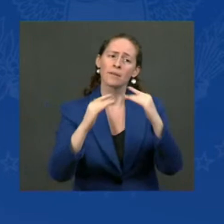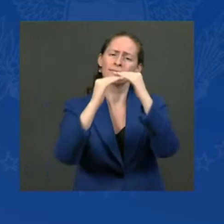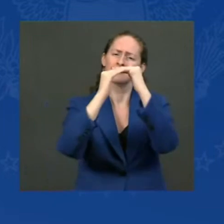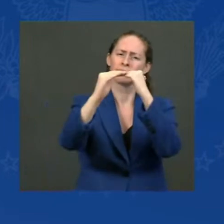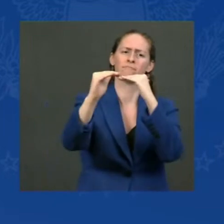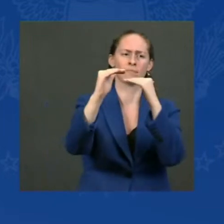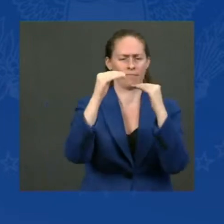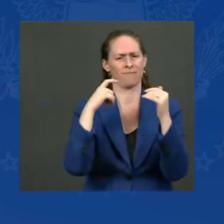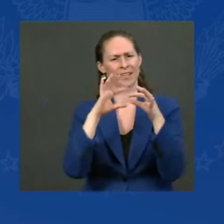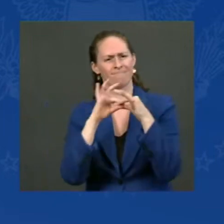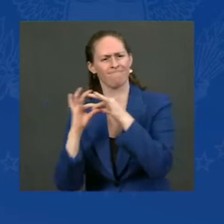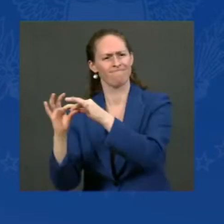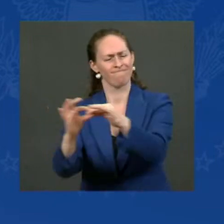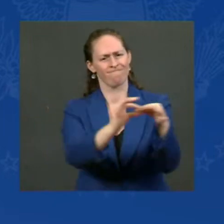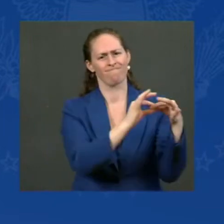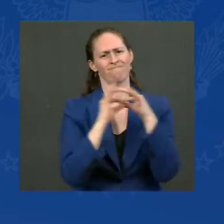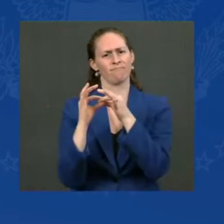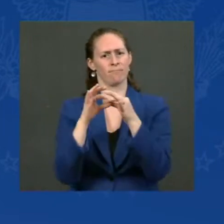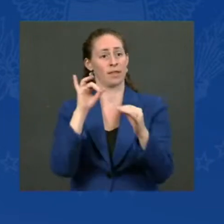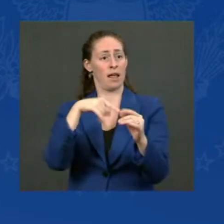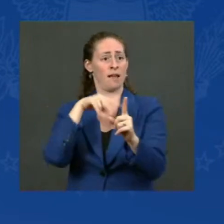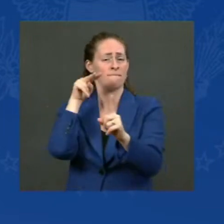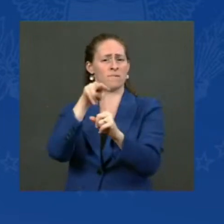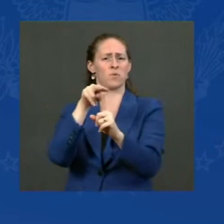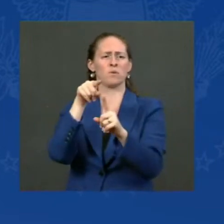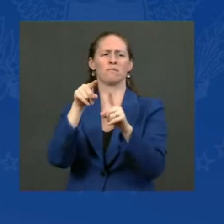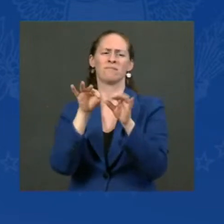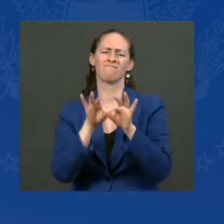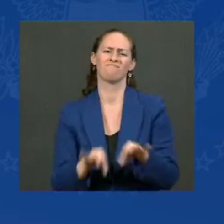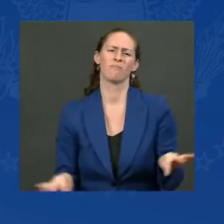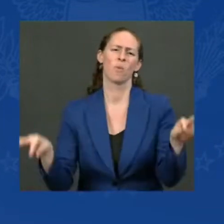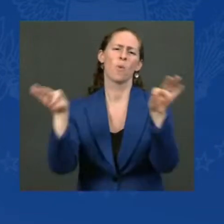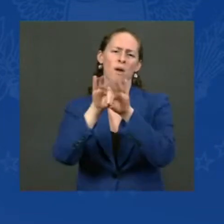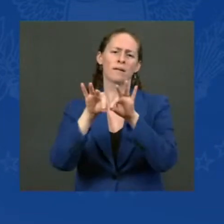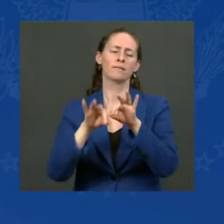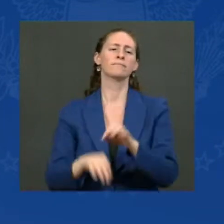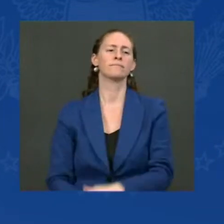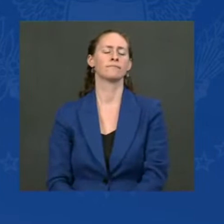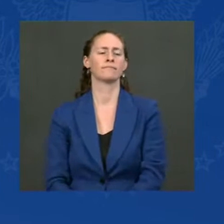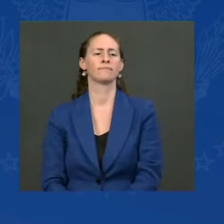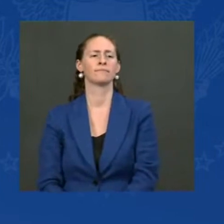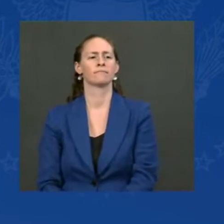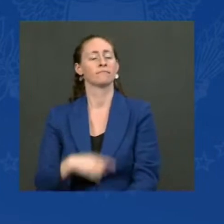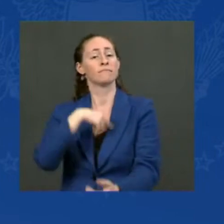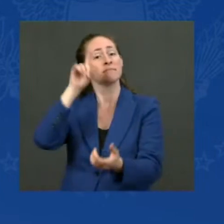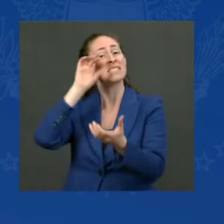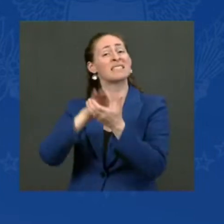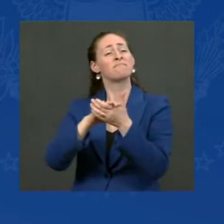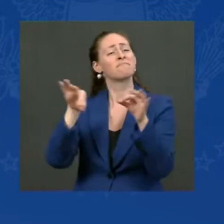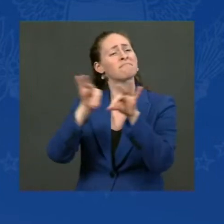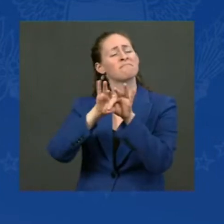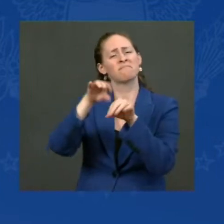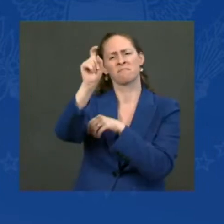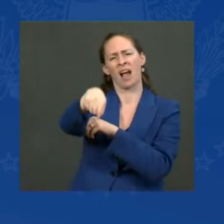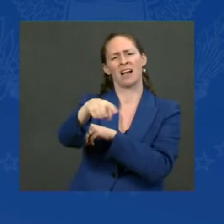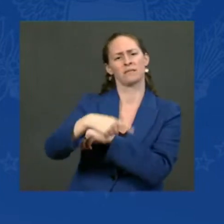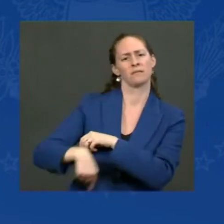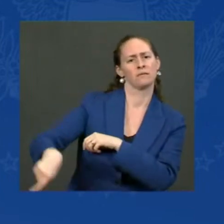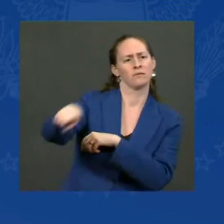my view, as never before. And so, I believe we must work together as never